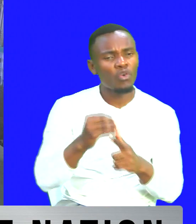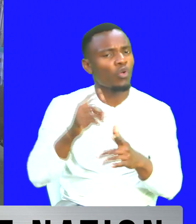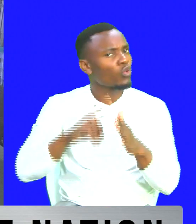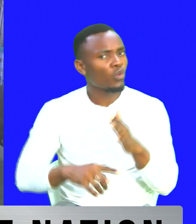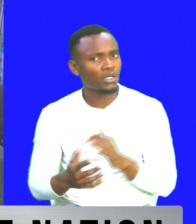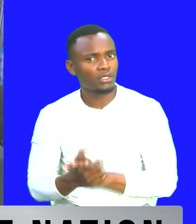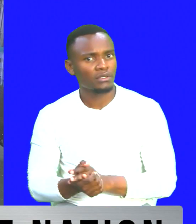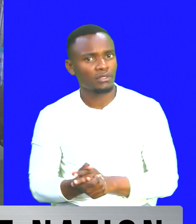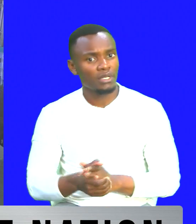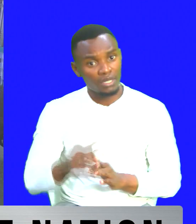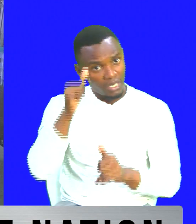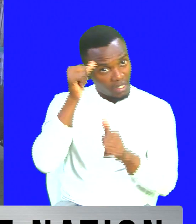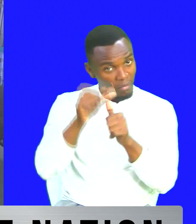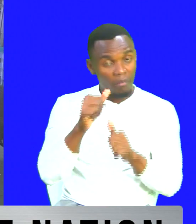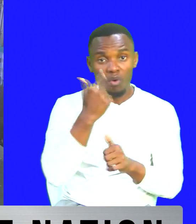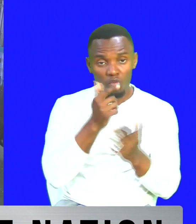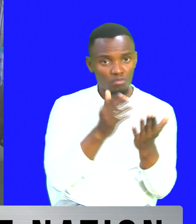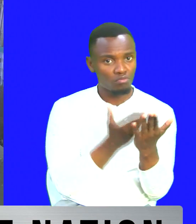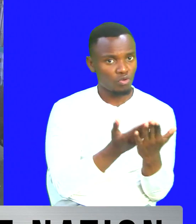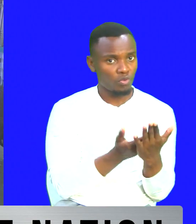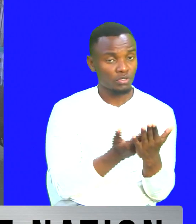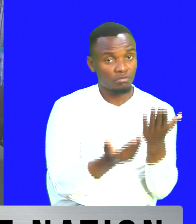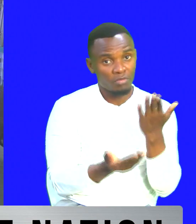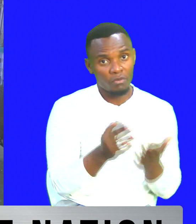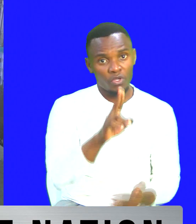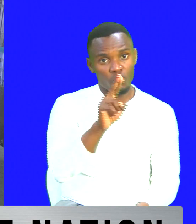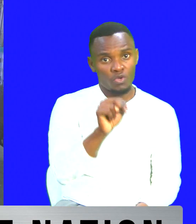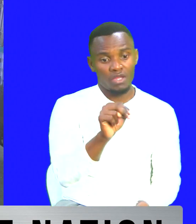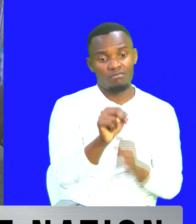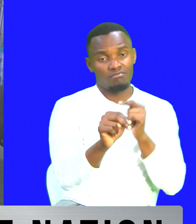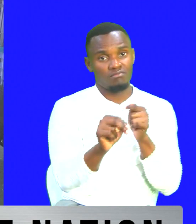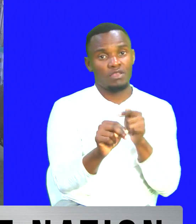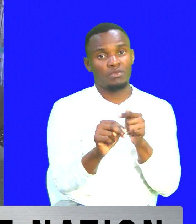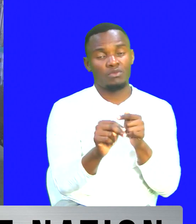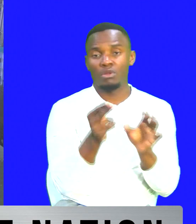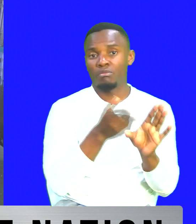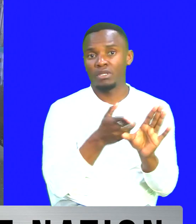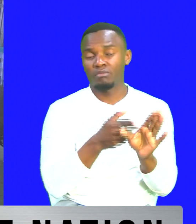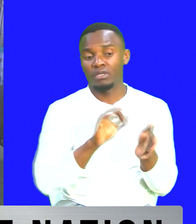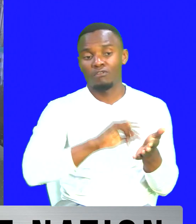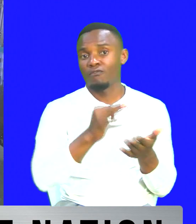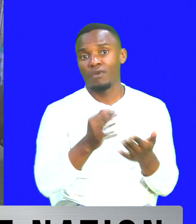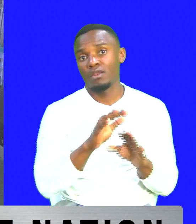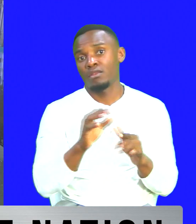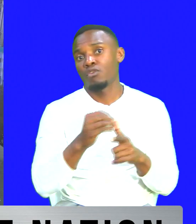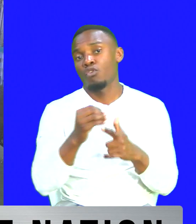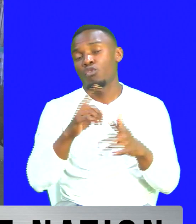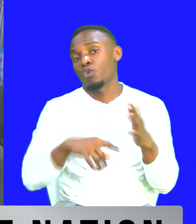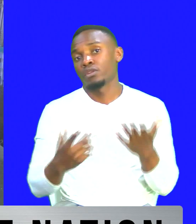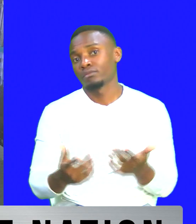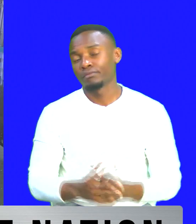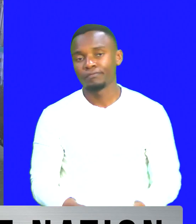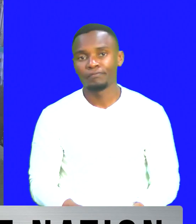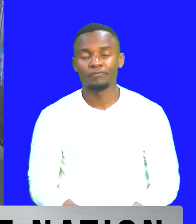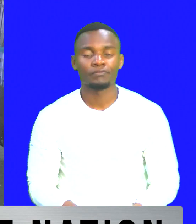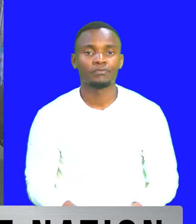Assembly, remember? Yes. So most likely the UN would be participating in funding them. Well, Jonah,